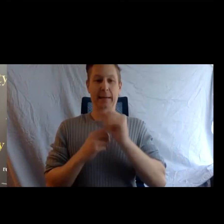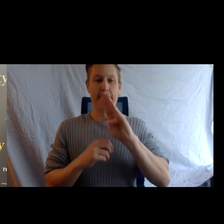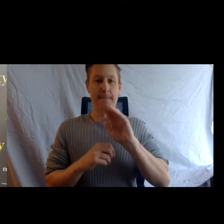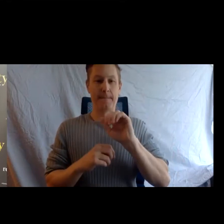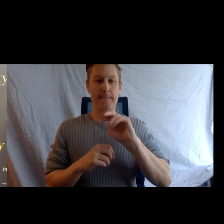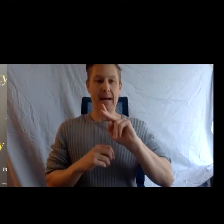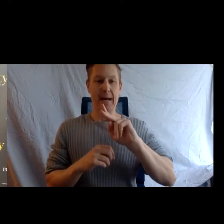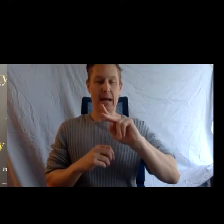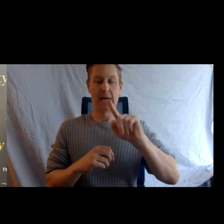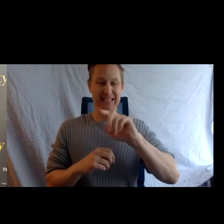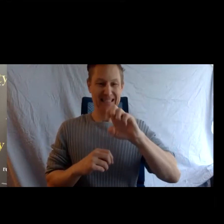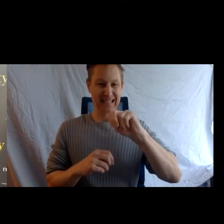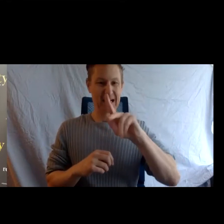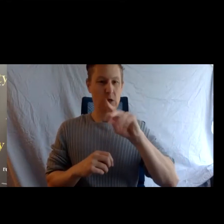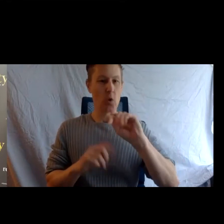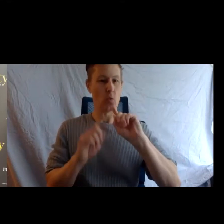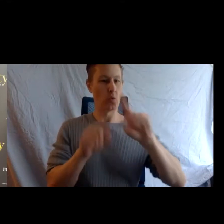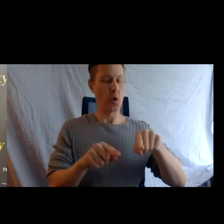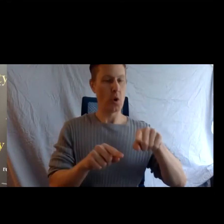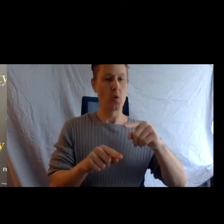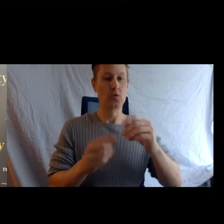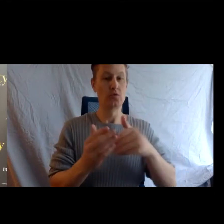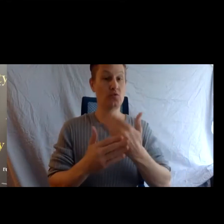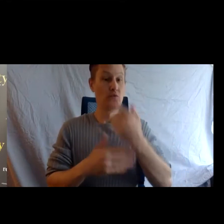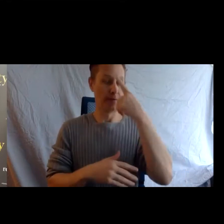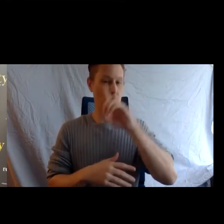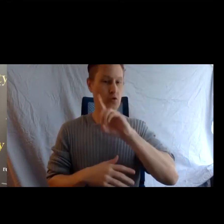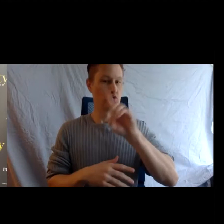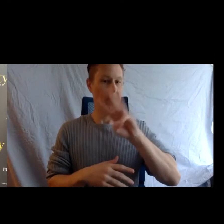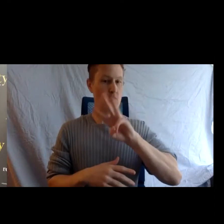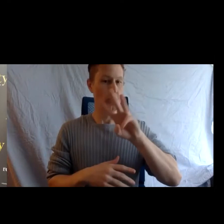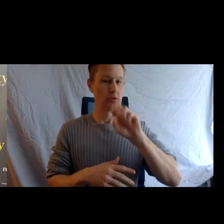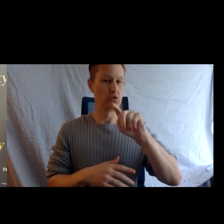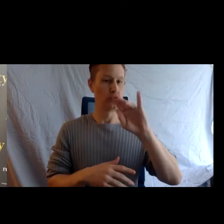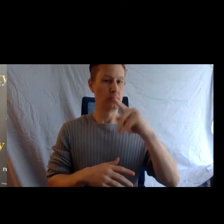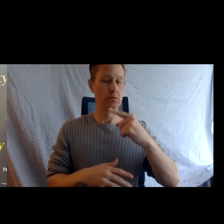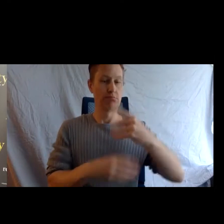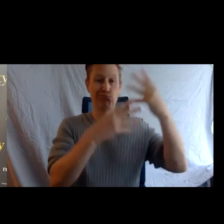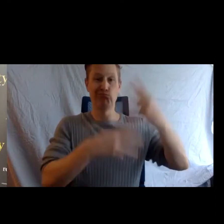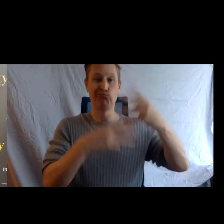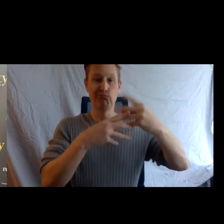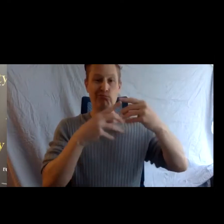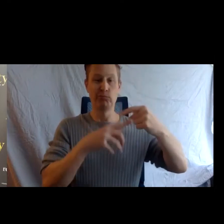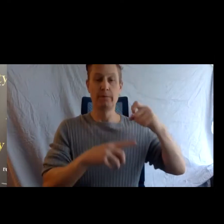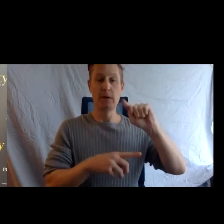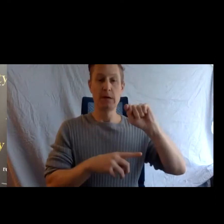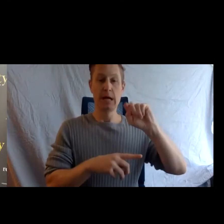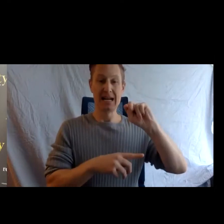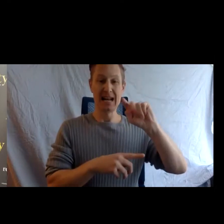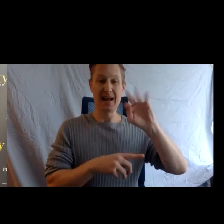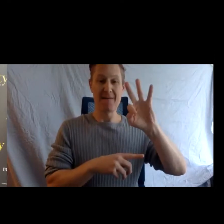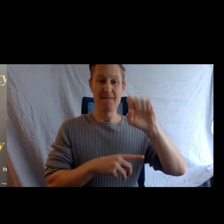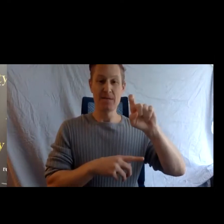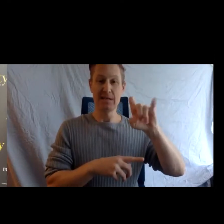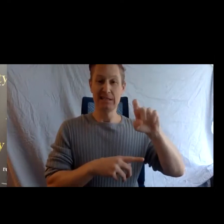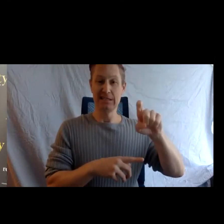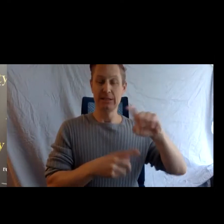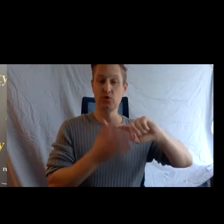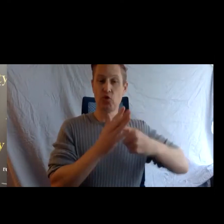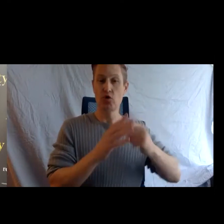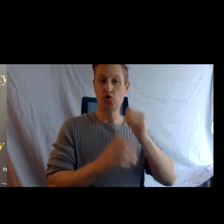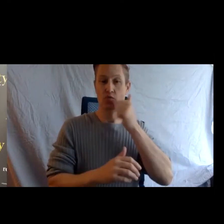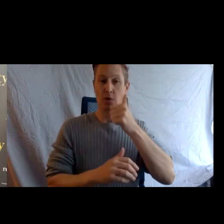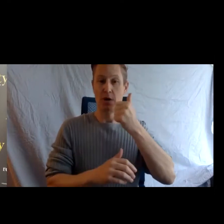Animation, Mainframe Studios that will be available for streaming on Netflix starting tomorrow. The show follows a group of